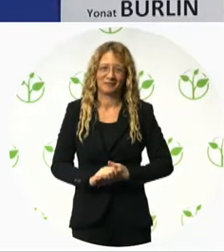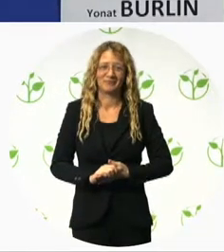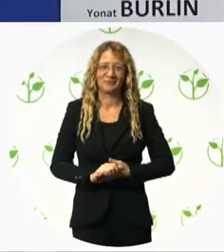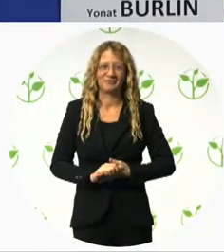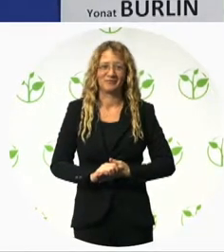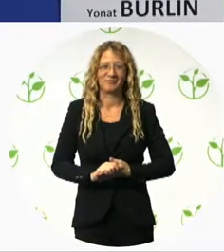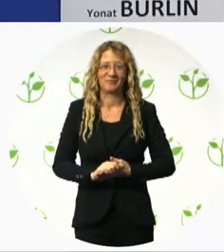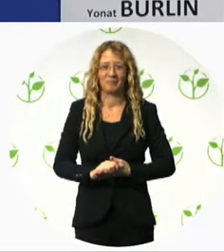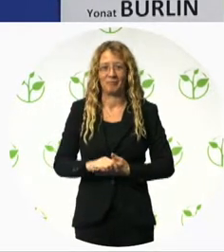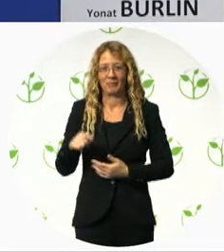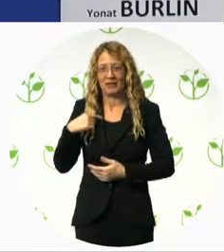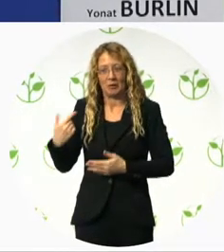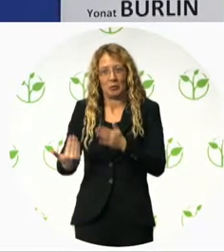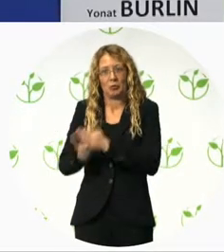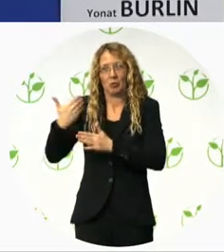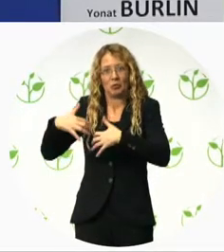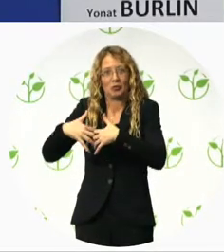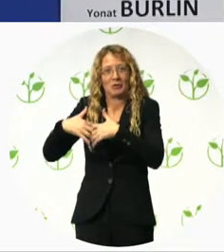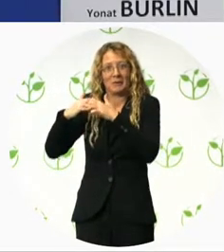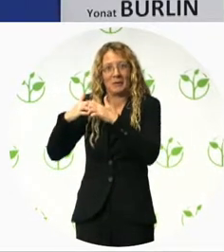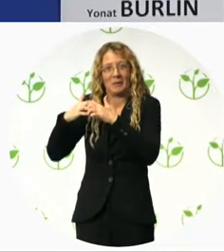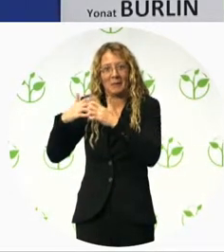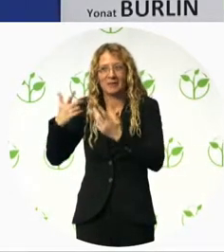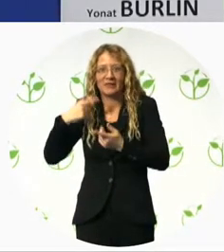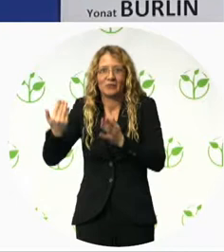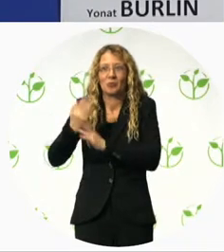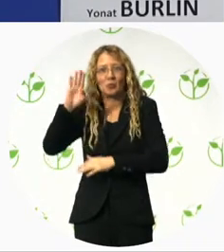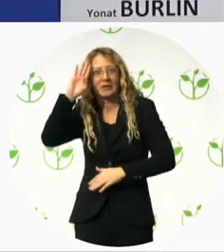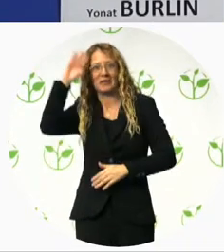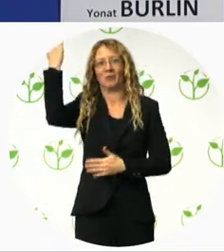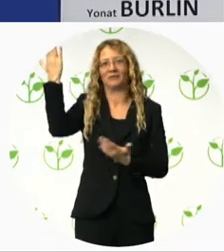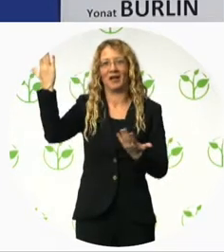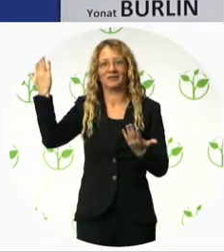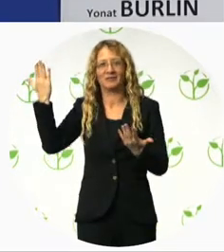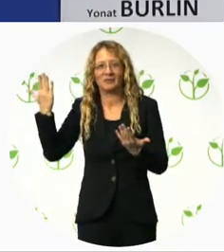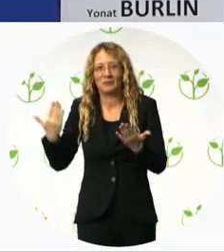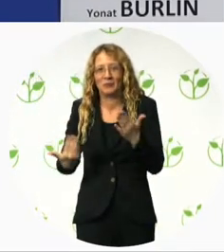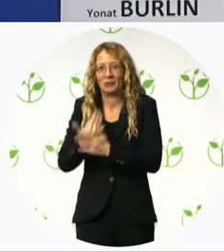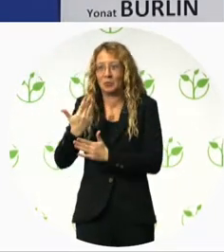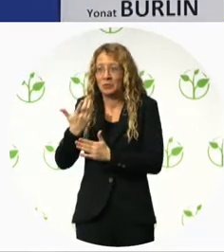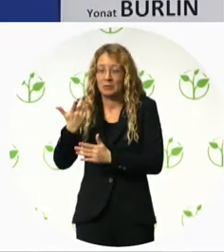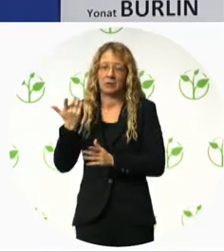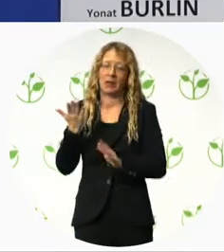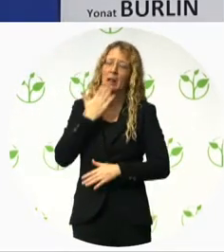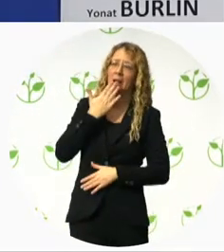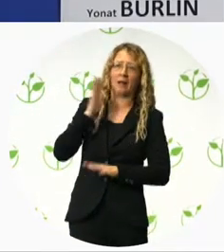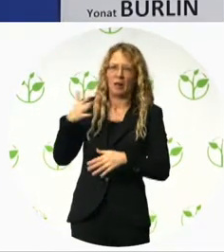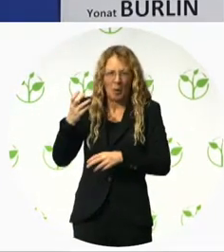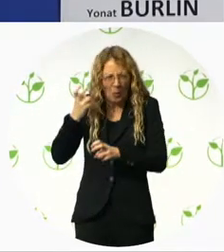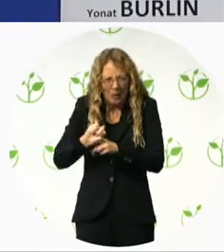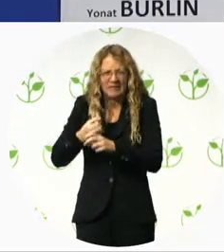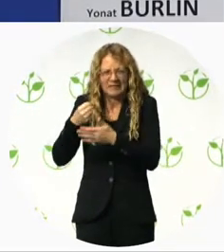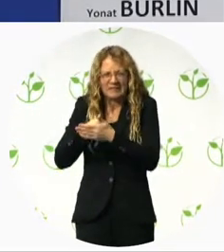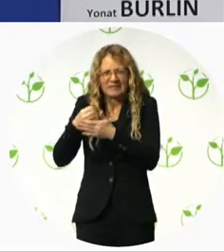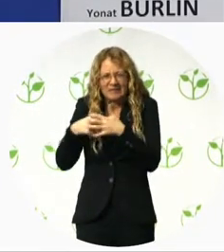easy. And also convincing venues that accessibility isn't just about regulations, it's an opportunity for them to grow and bring a